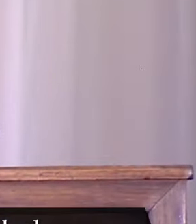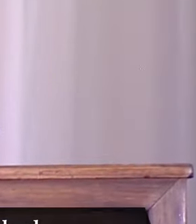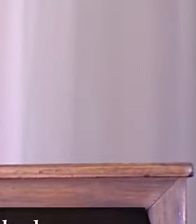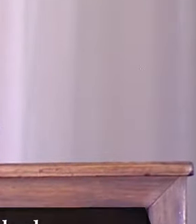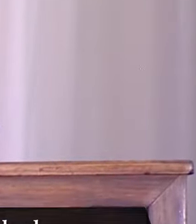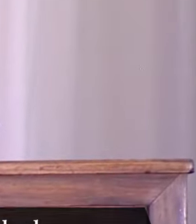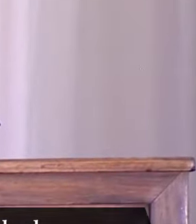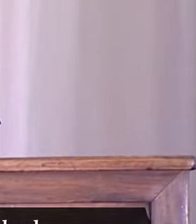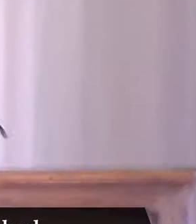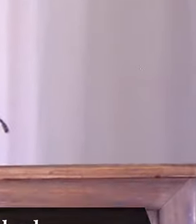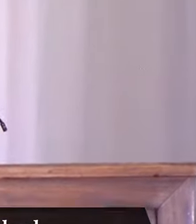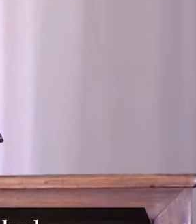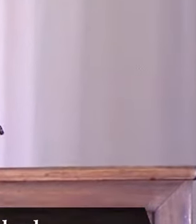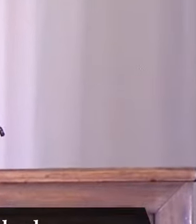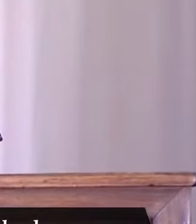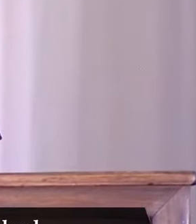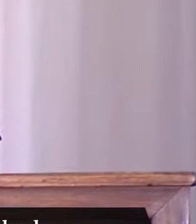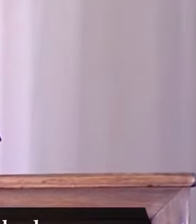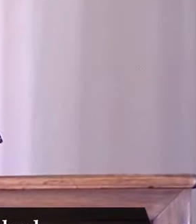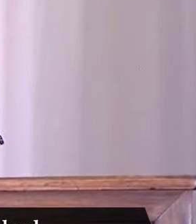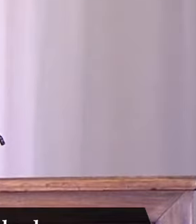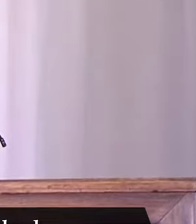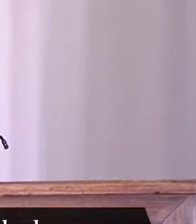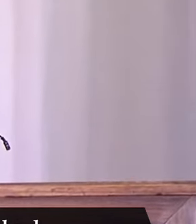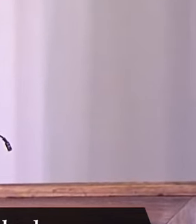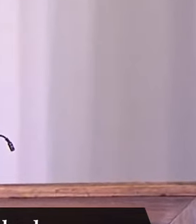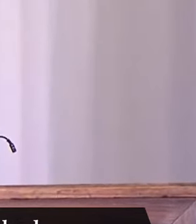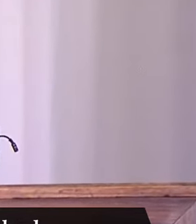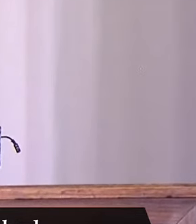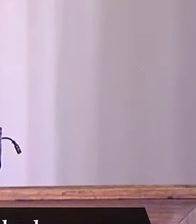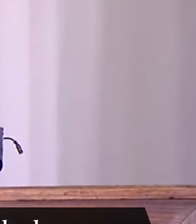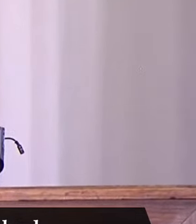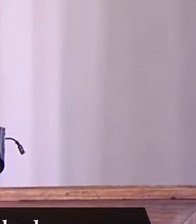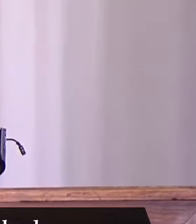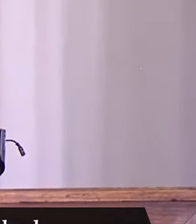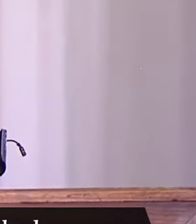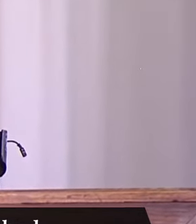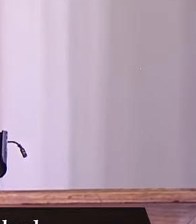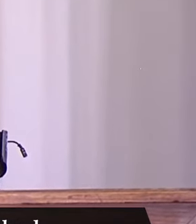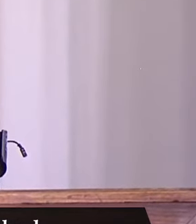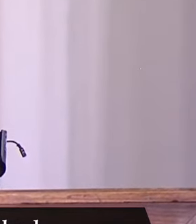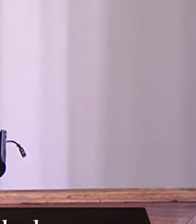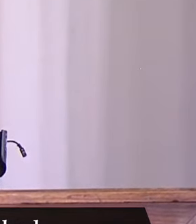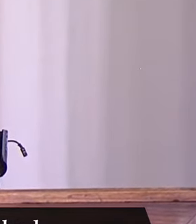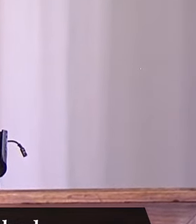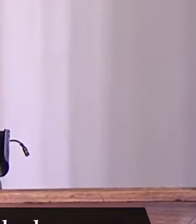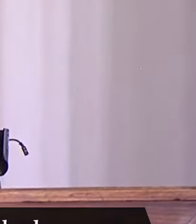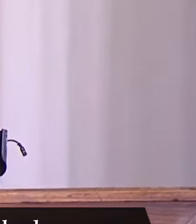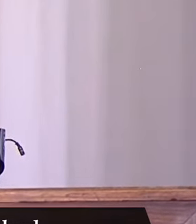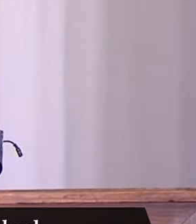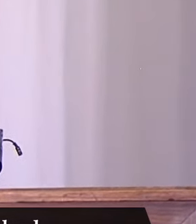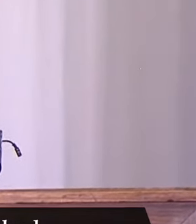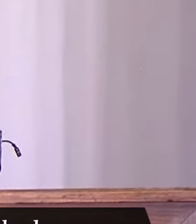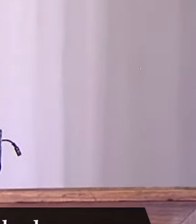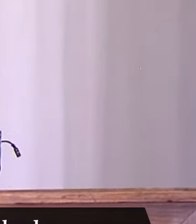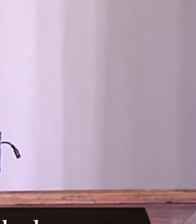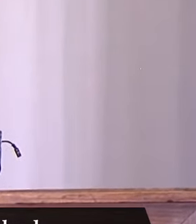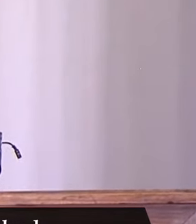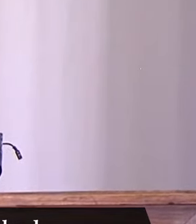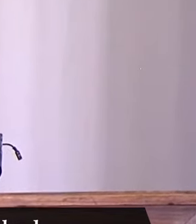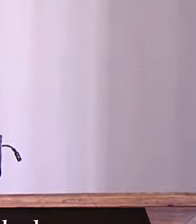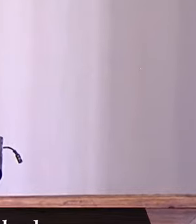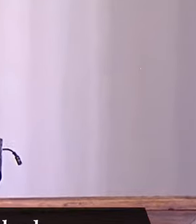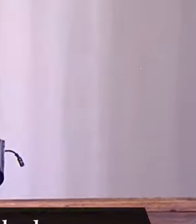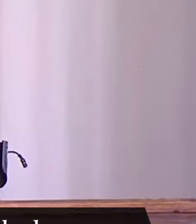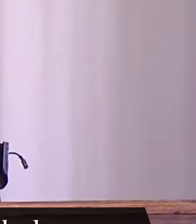government you lead to give this beautiful send-off to Aziz. May